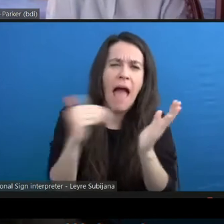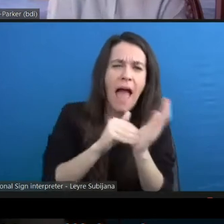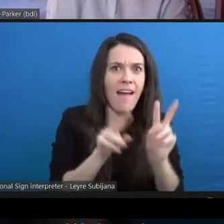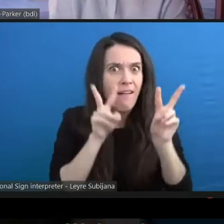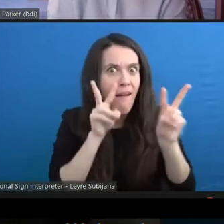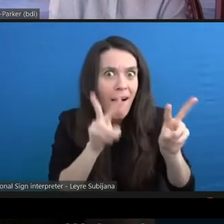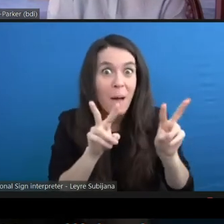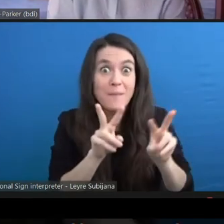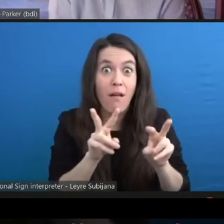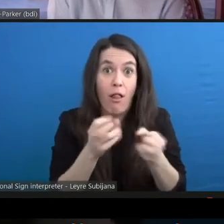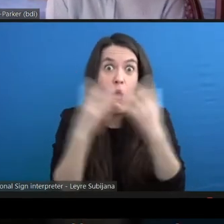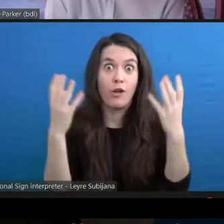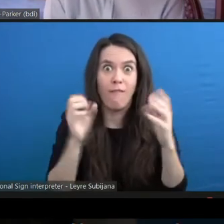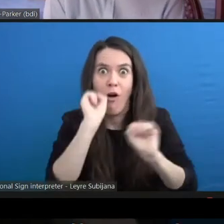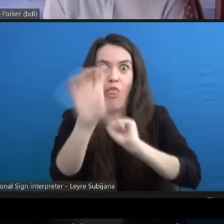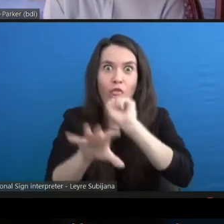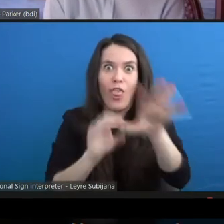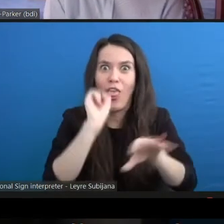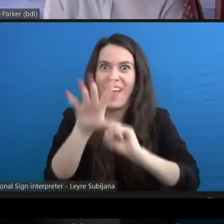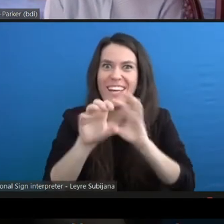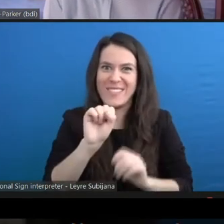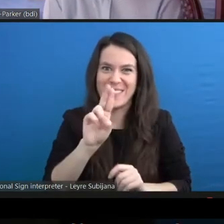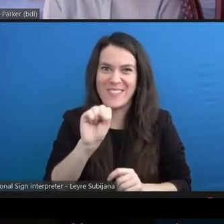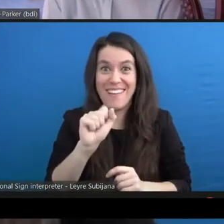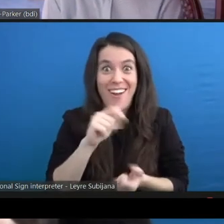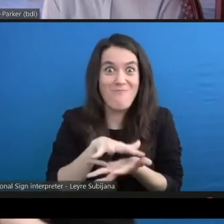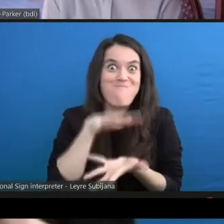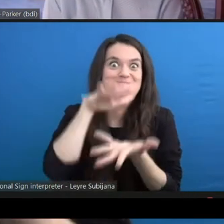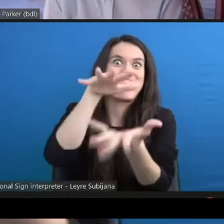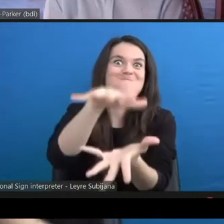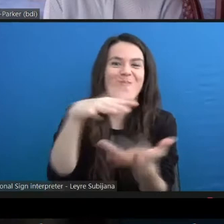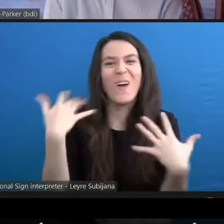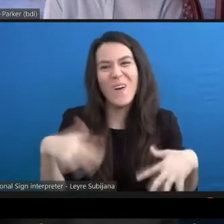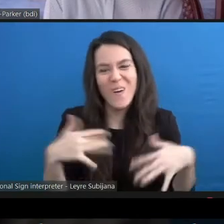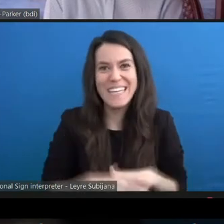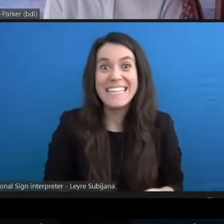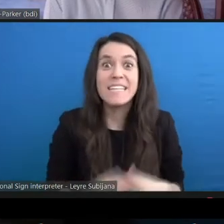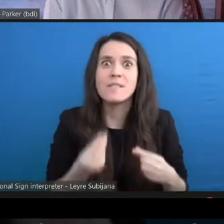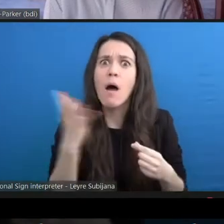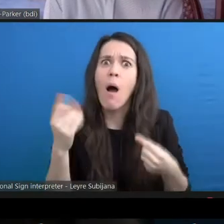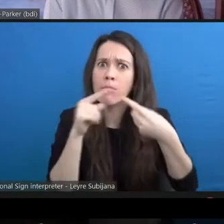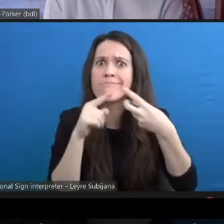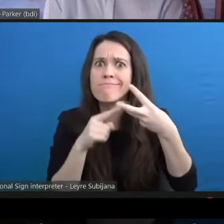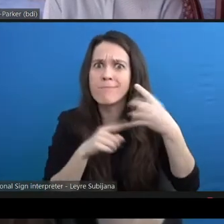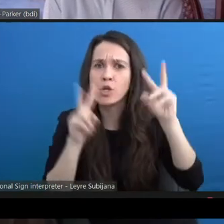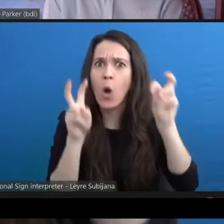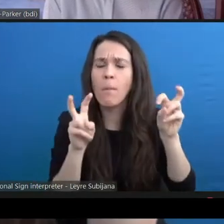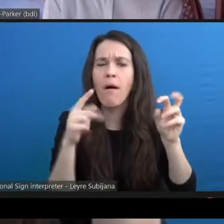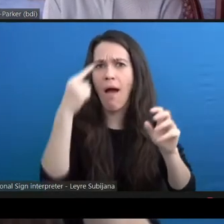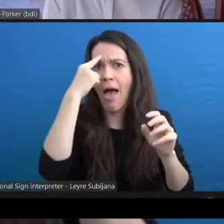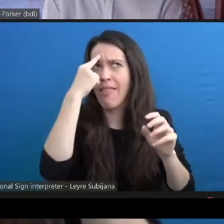much information that Susan has already brought up. And definitely there are a number of issues. I will come back to you,